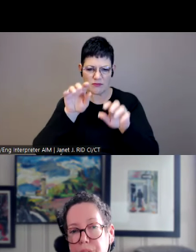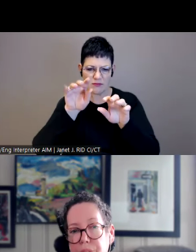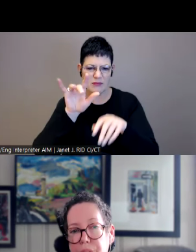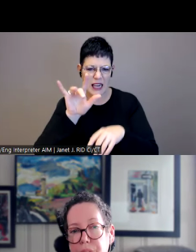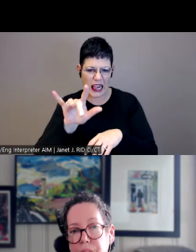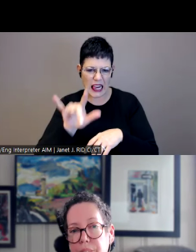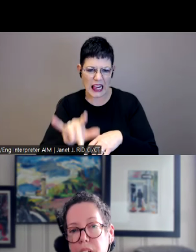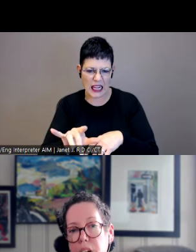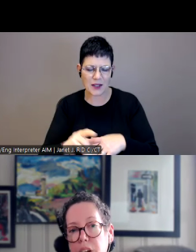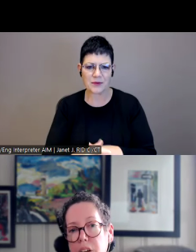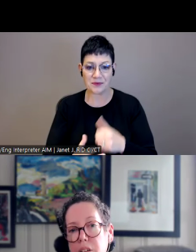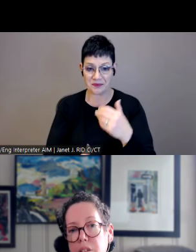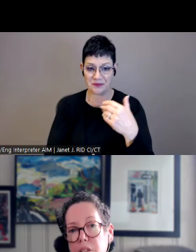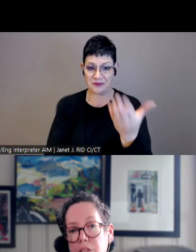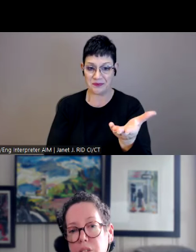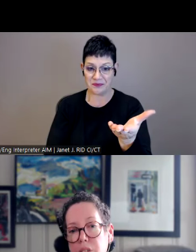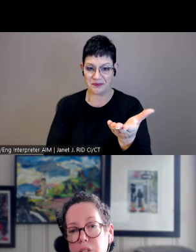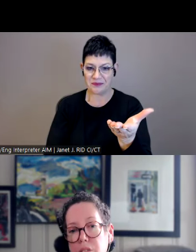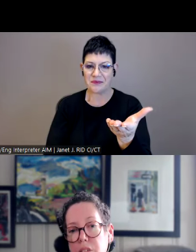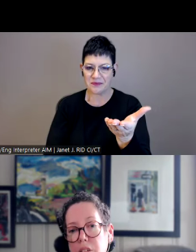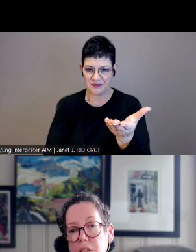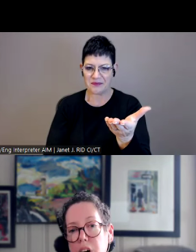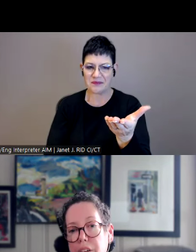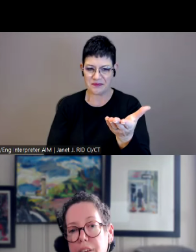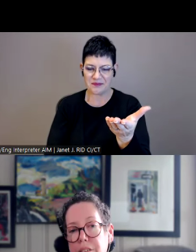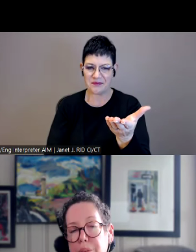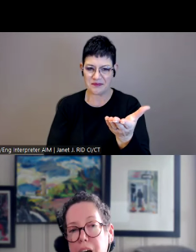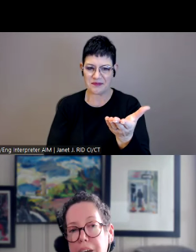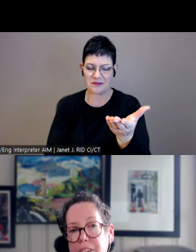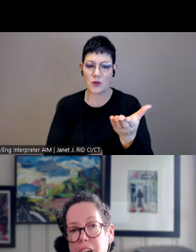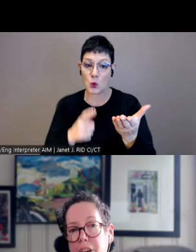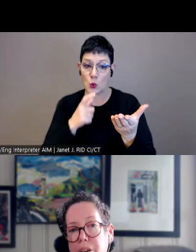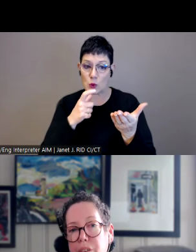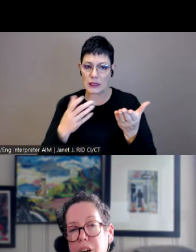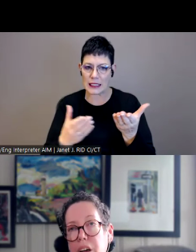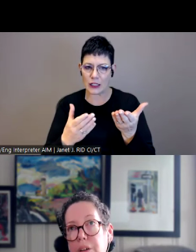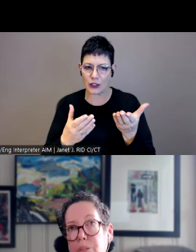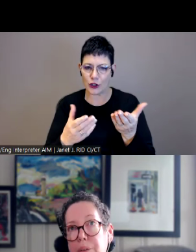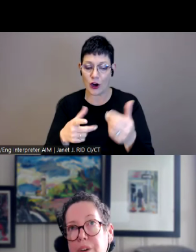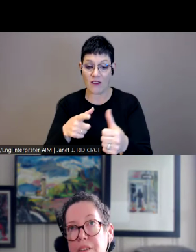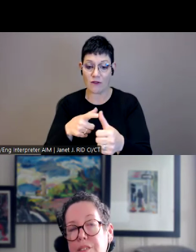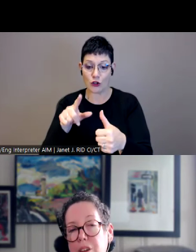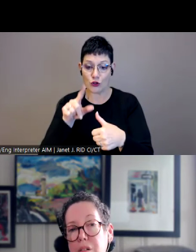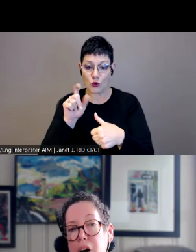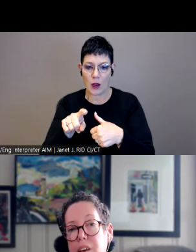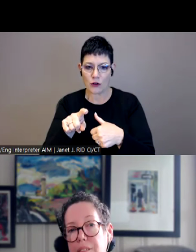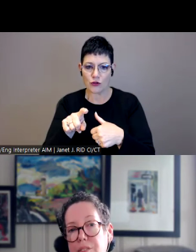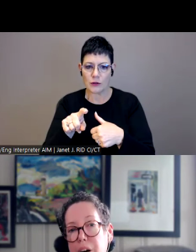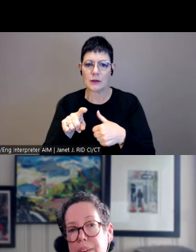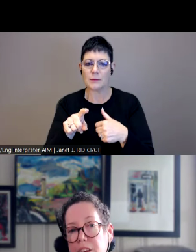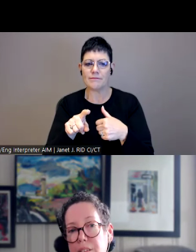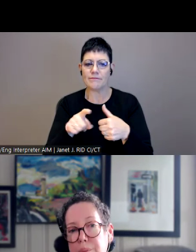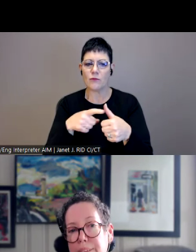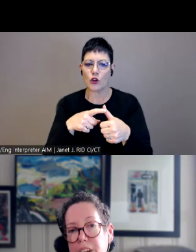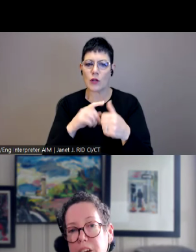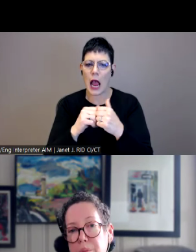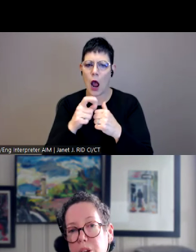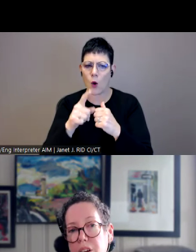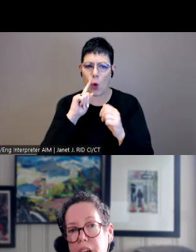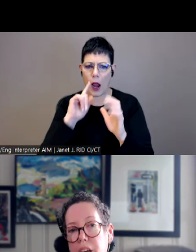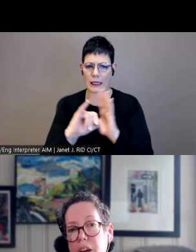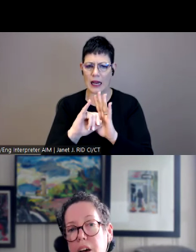poll. All right, so we're asking you In what ways do you identify with the